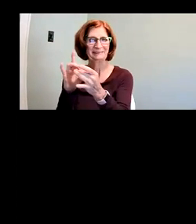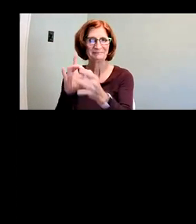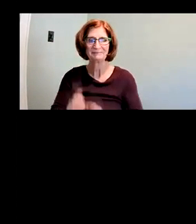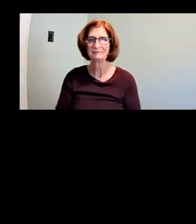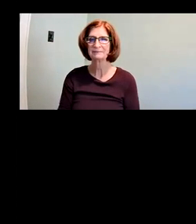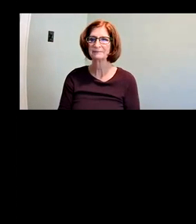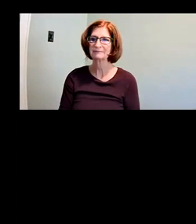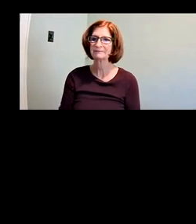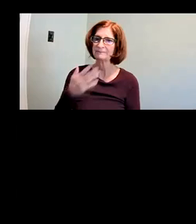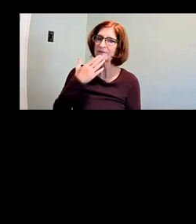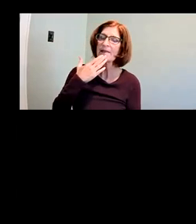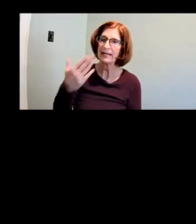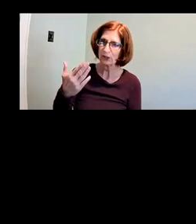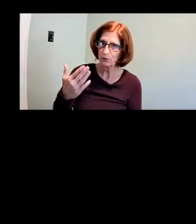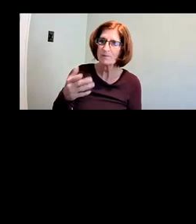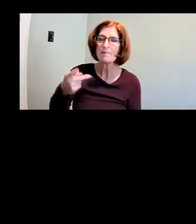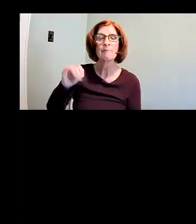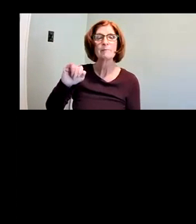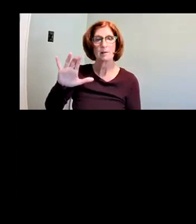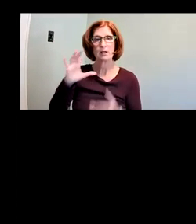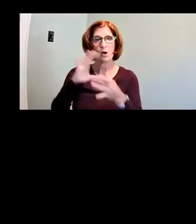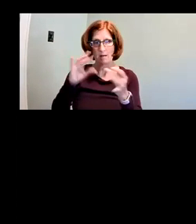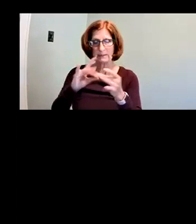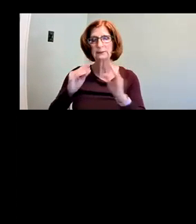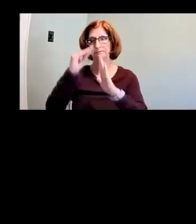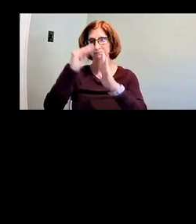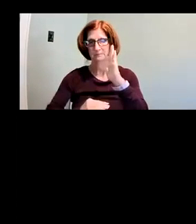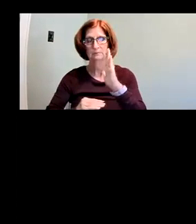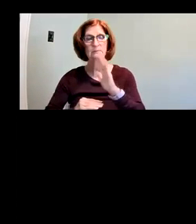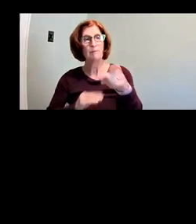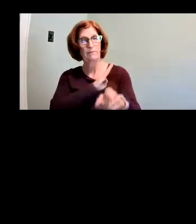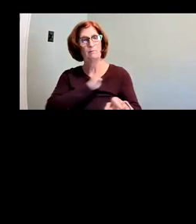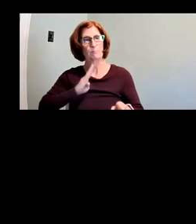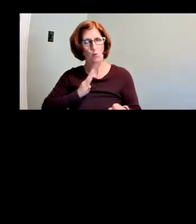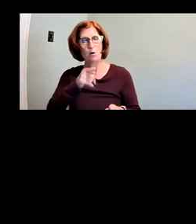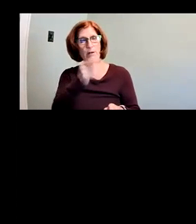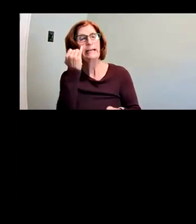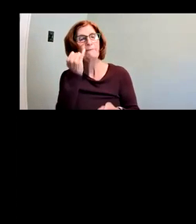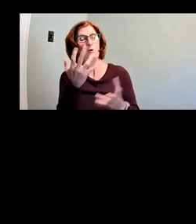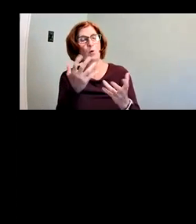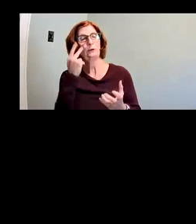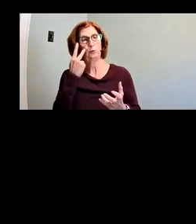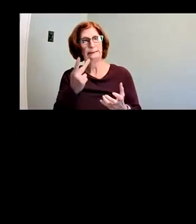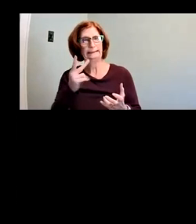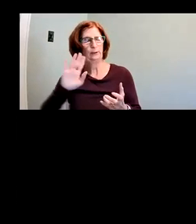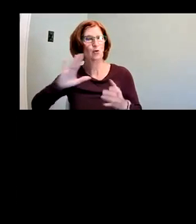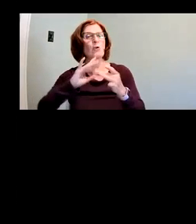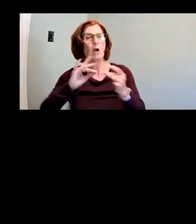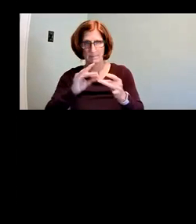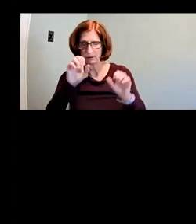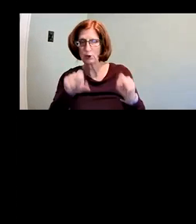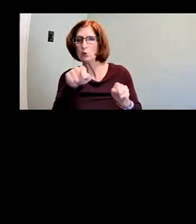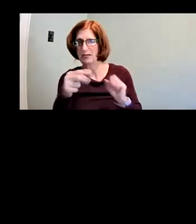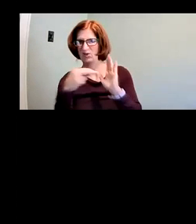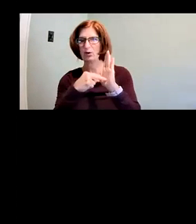Thank you, Celeste. That public comment is also in the board packet in written form if you want to reference it throughout the meeting. Thank you.